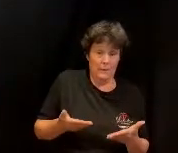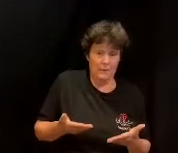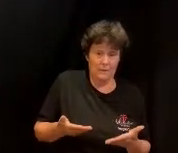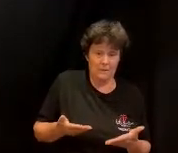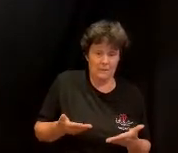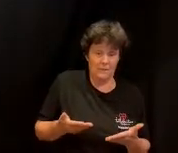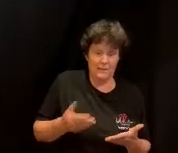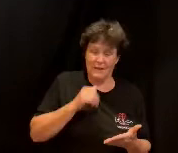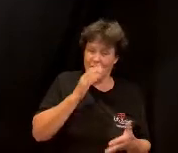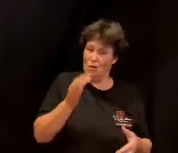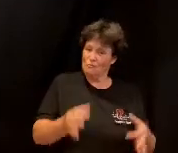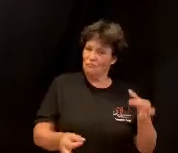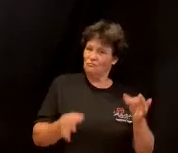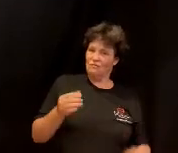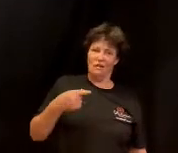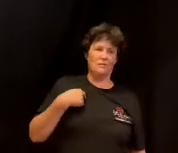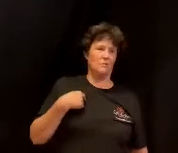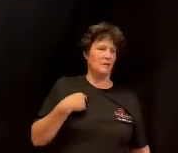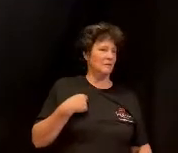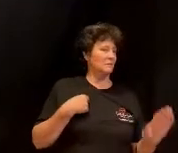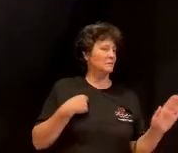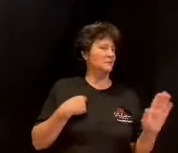So don't judge me, right?